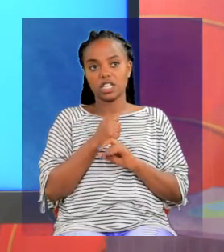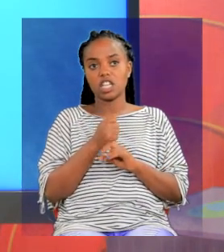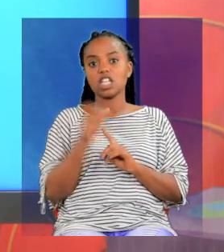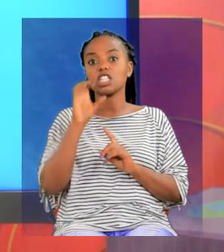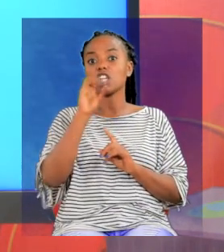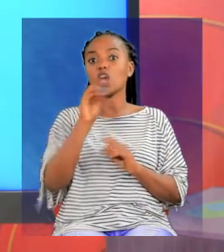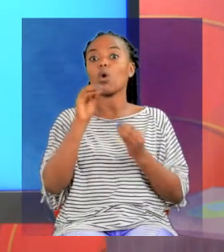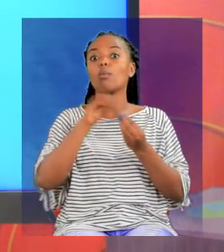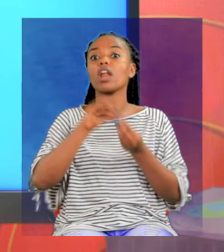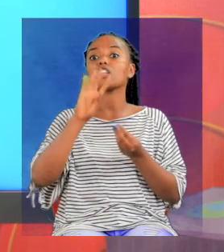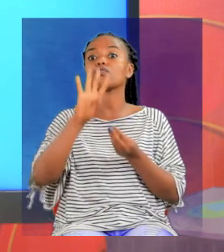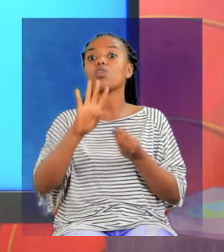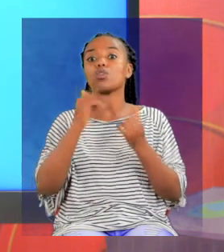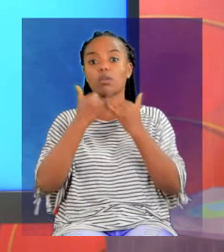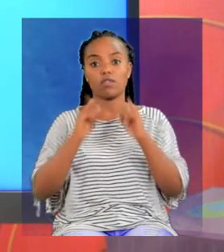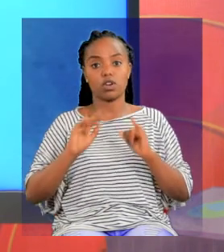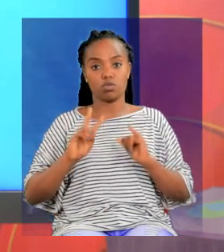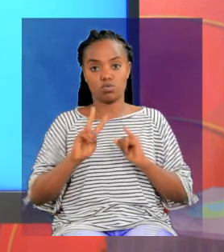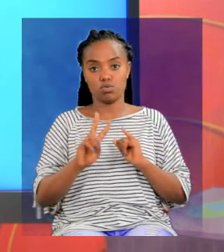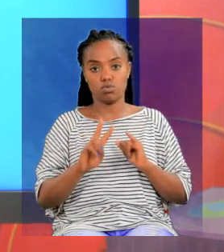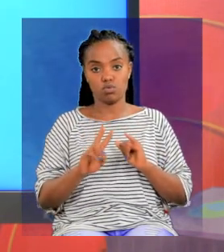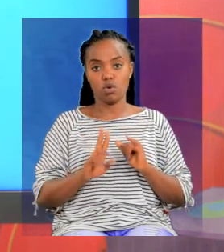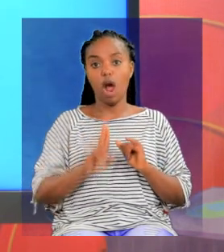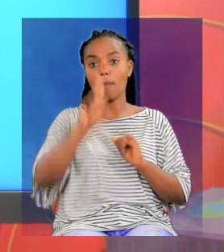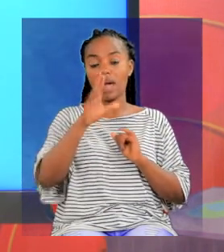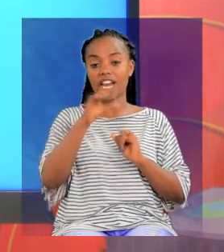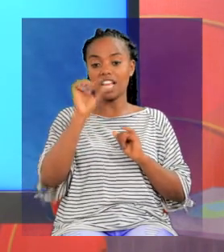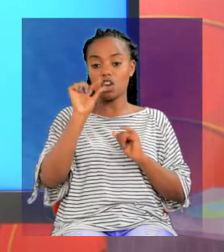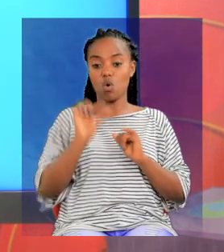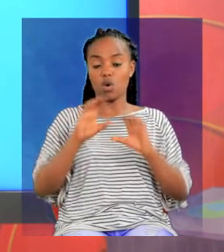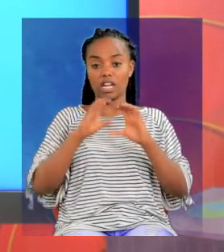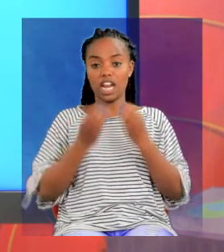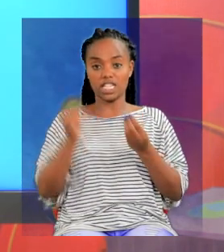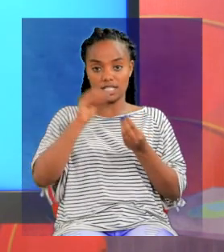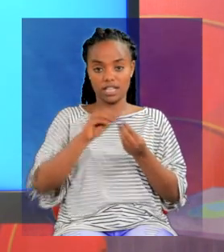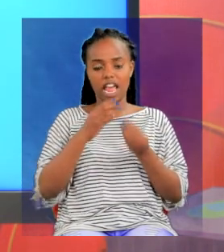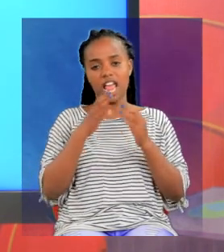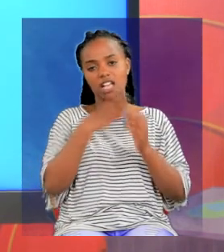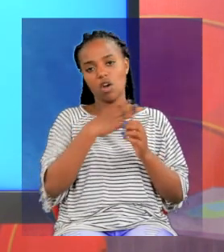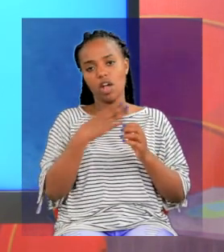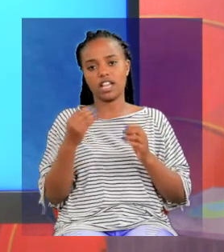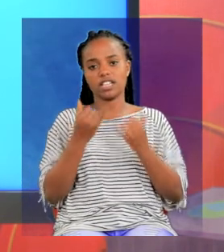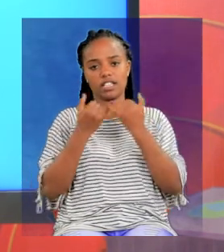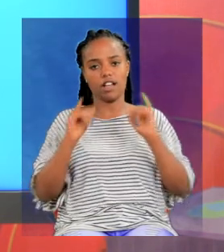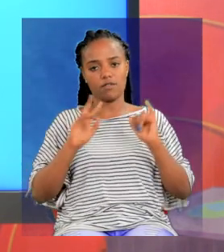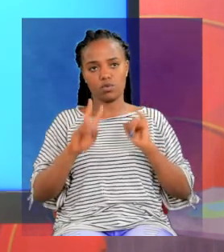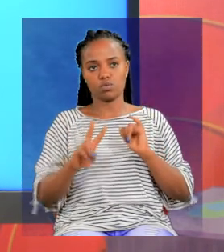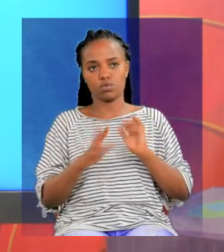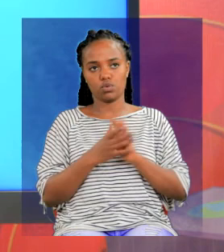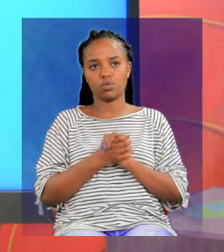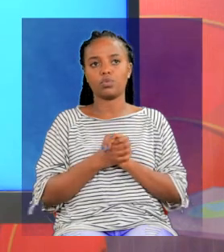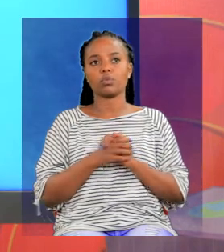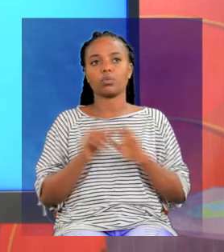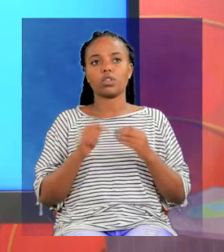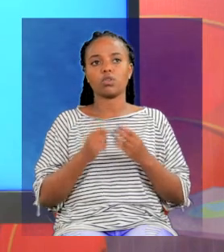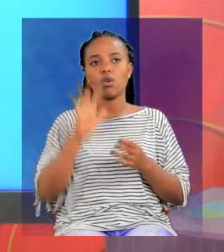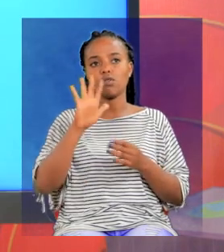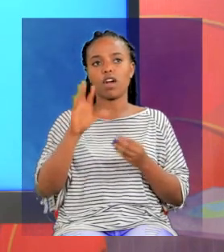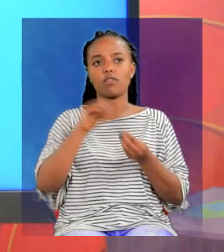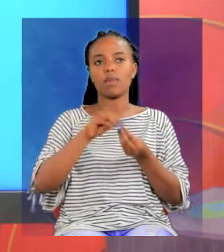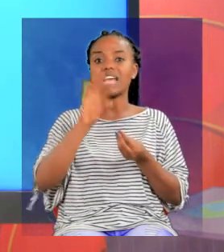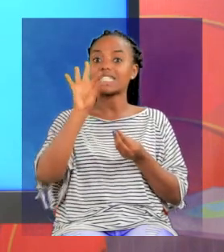0 plus 4 over 2, you average upper and lower class limit. 0 plus 4 over 2, it gives you 2, and 5